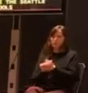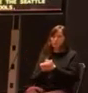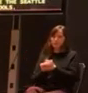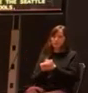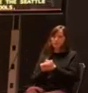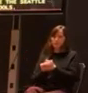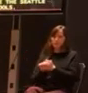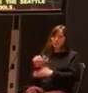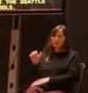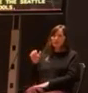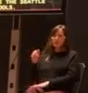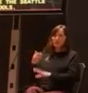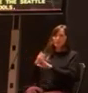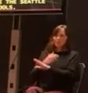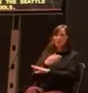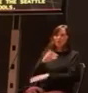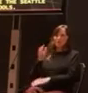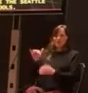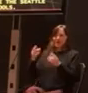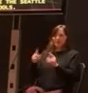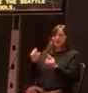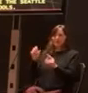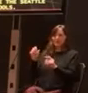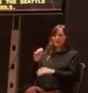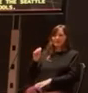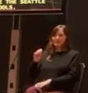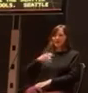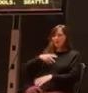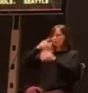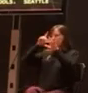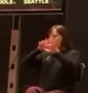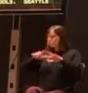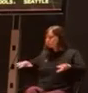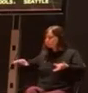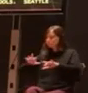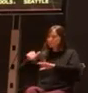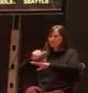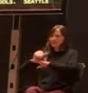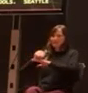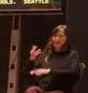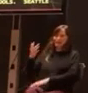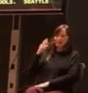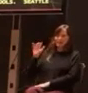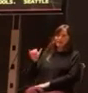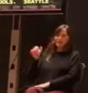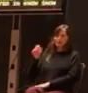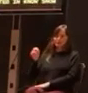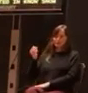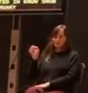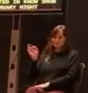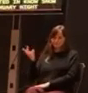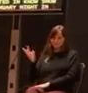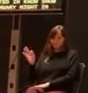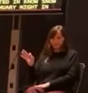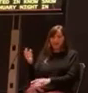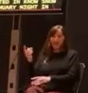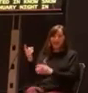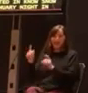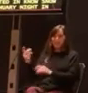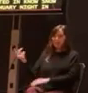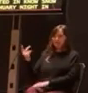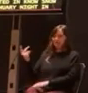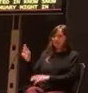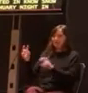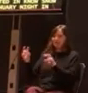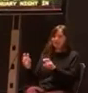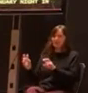Seattle was blanketed in snow on that January night in 1969 when Mr. Pratt